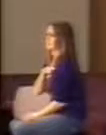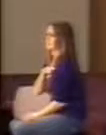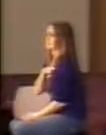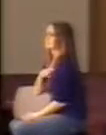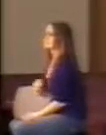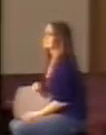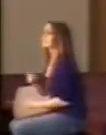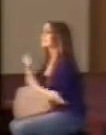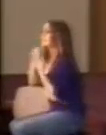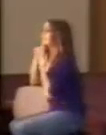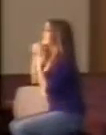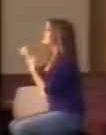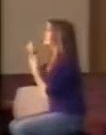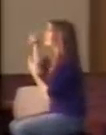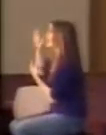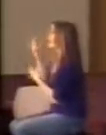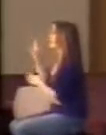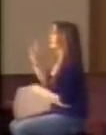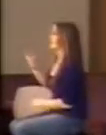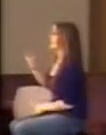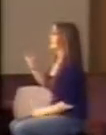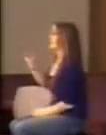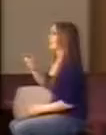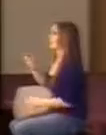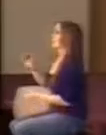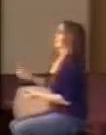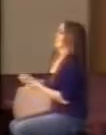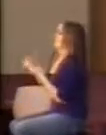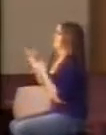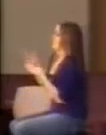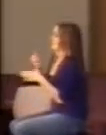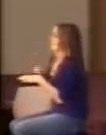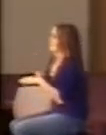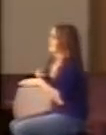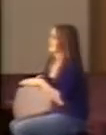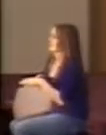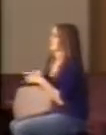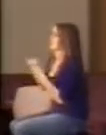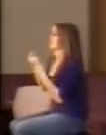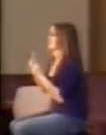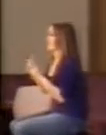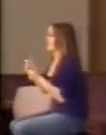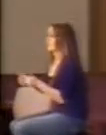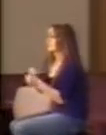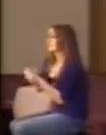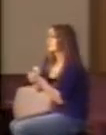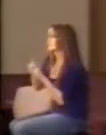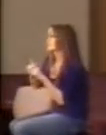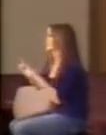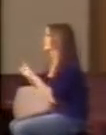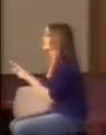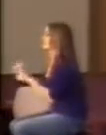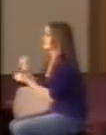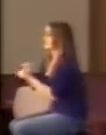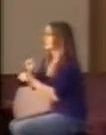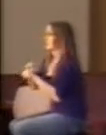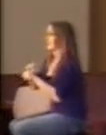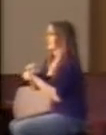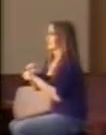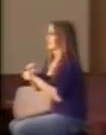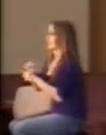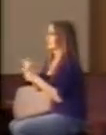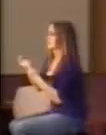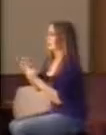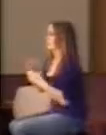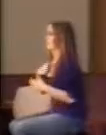After telling God no numerous times, after trying to pursue different career paths and trying to take matters in my own hands